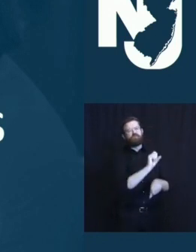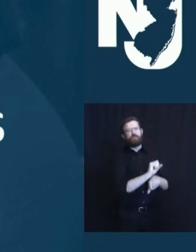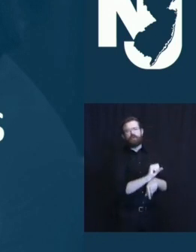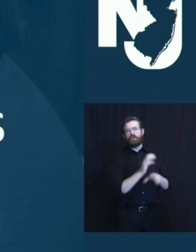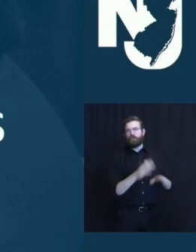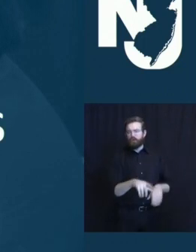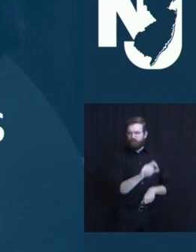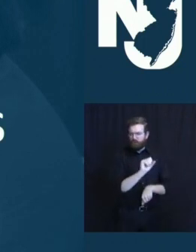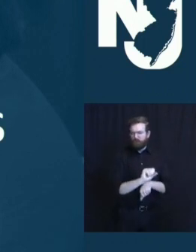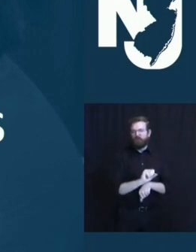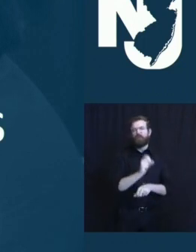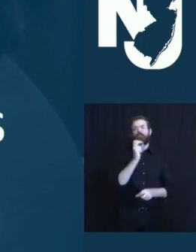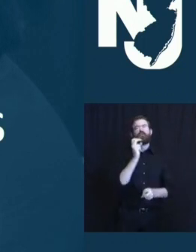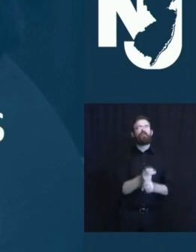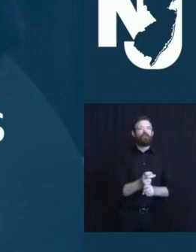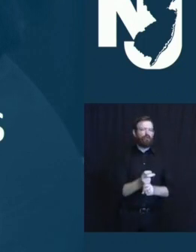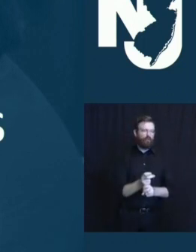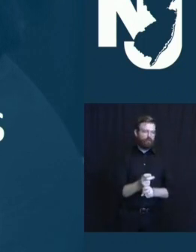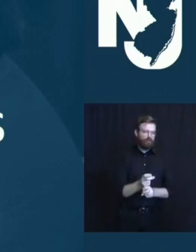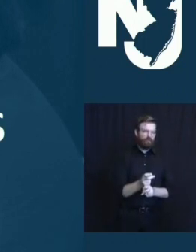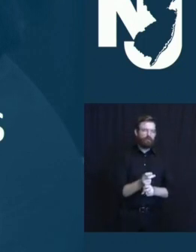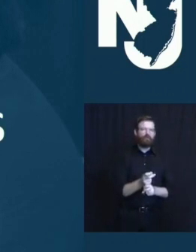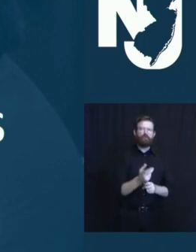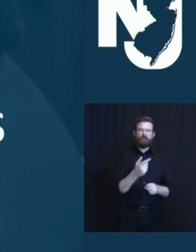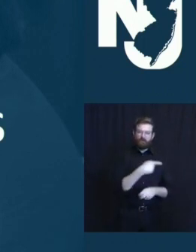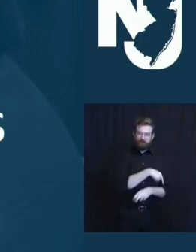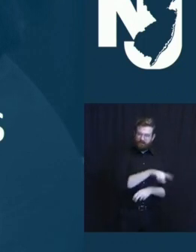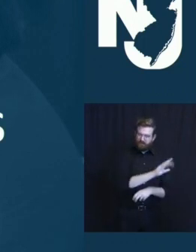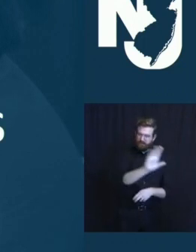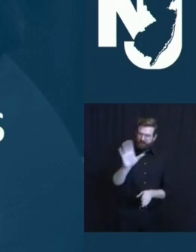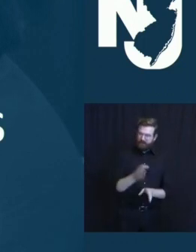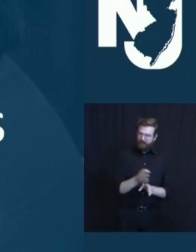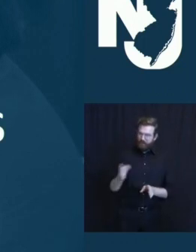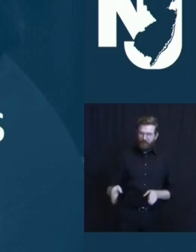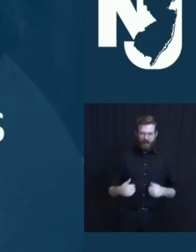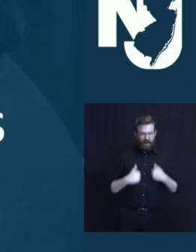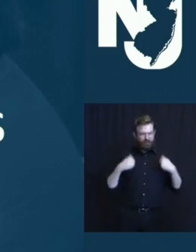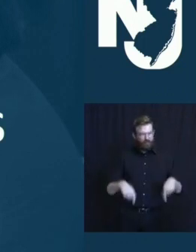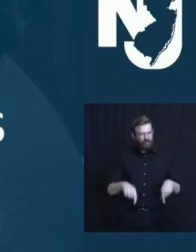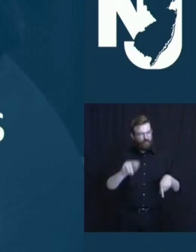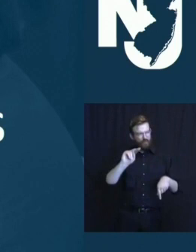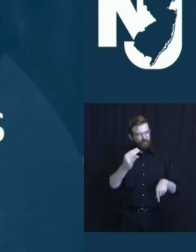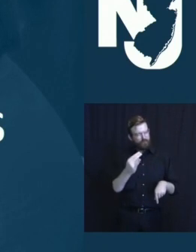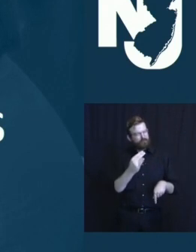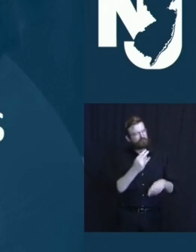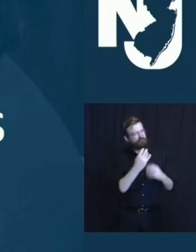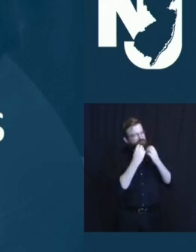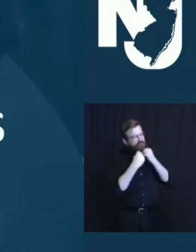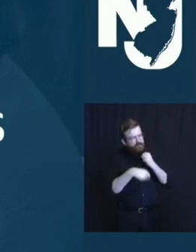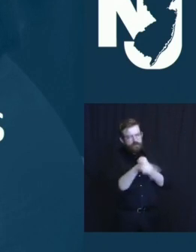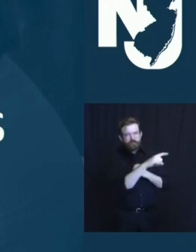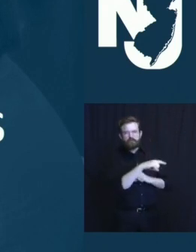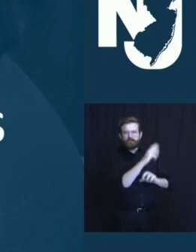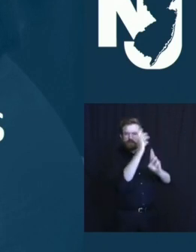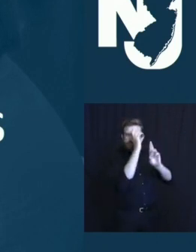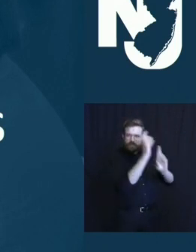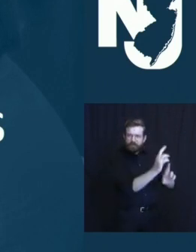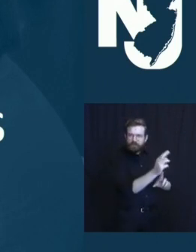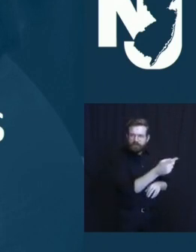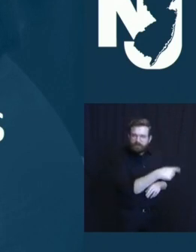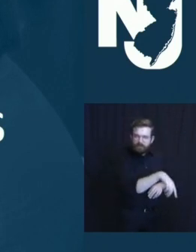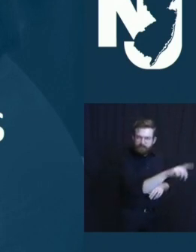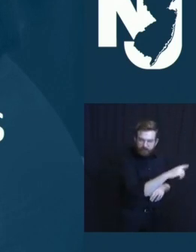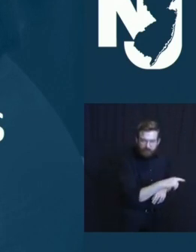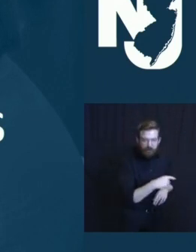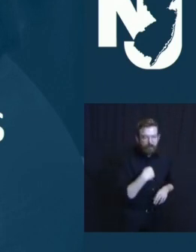there is enormous pent-up demand for services. We're making more progress on the backlog every day, and we won't rest until we've